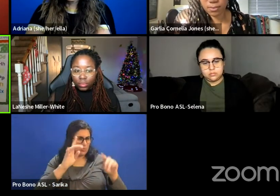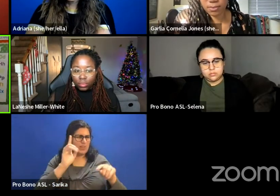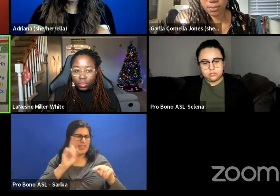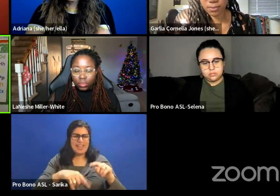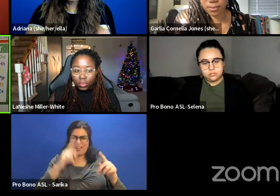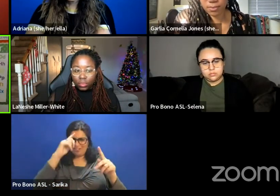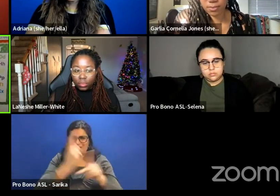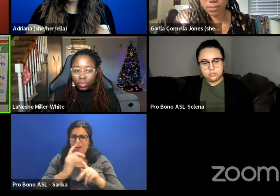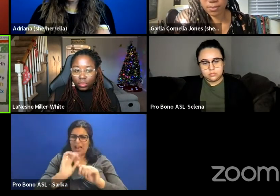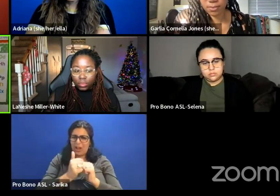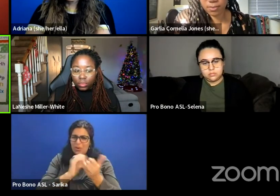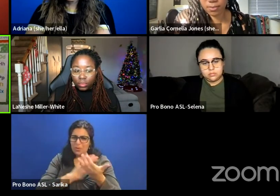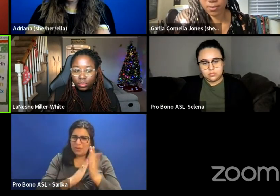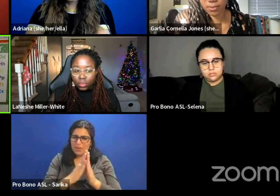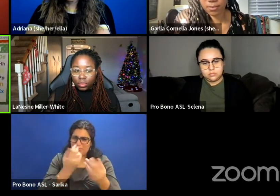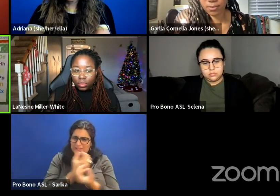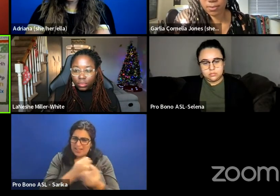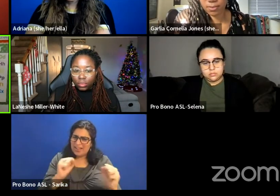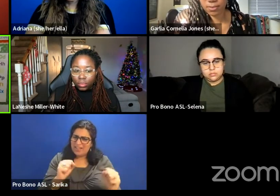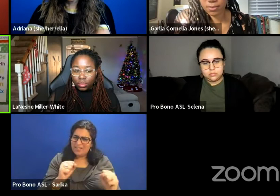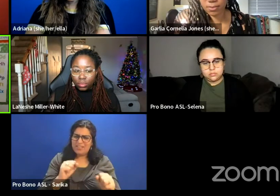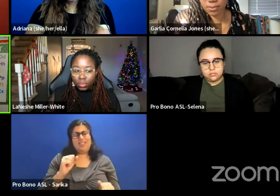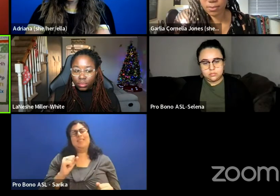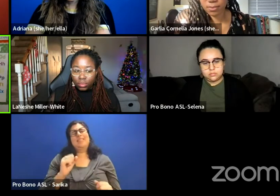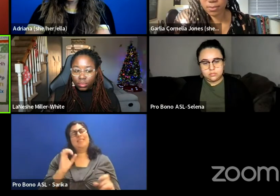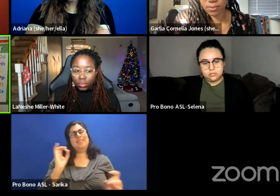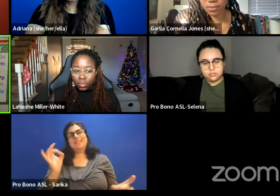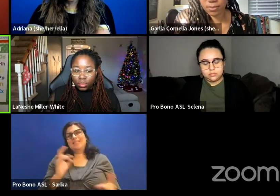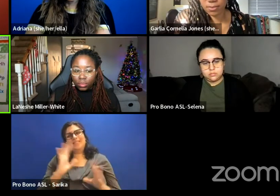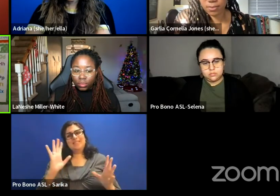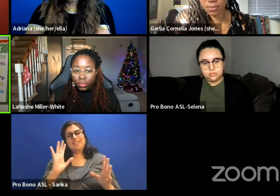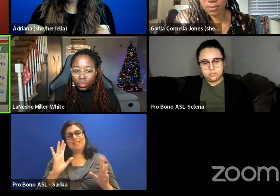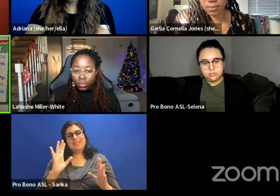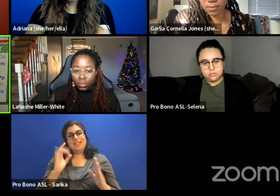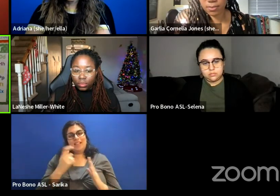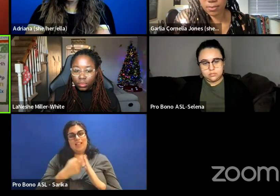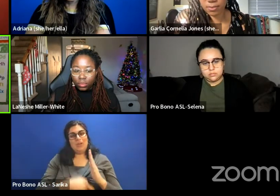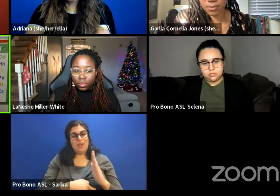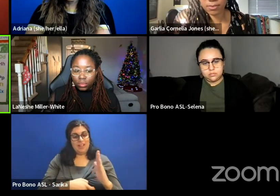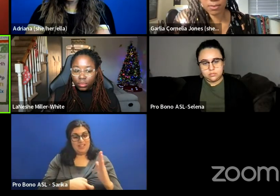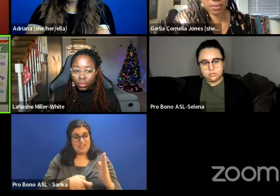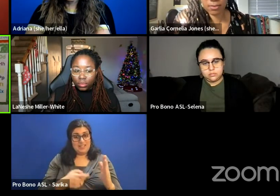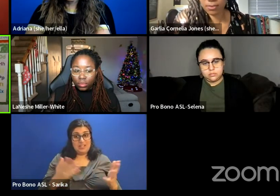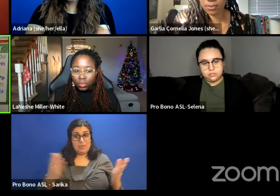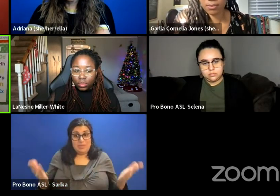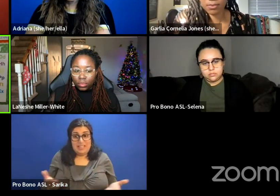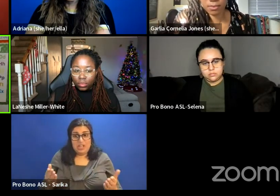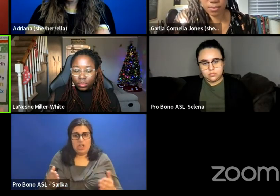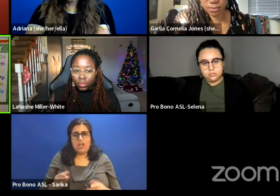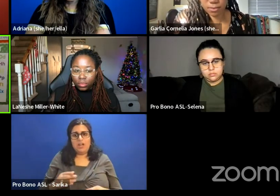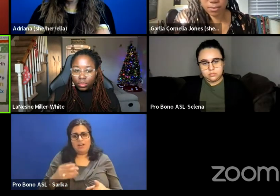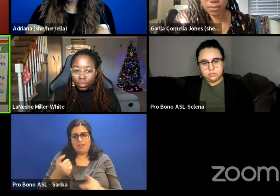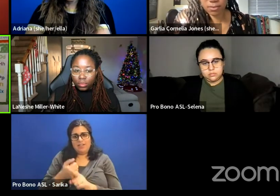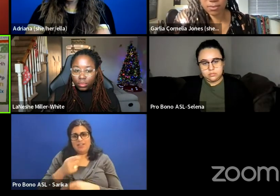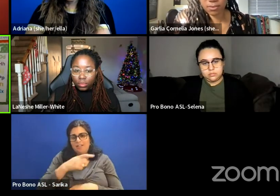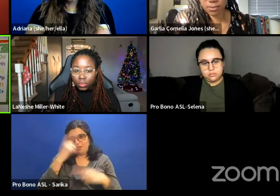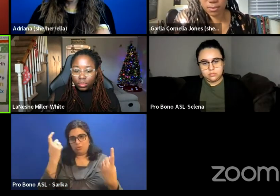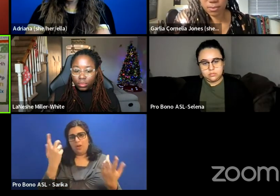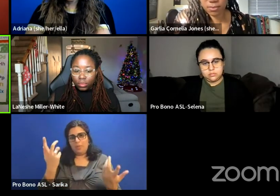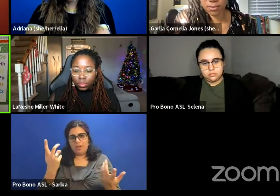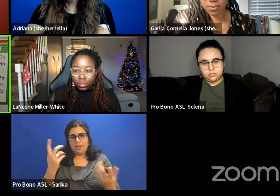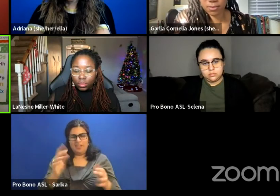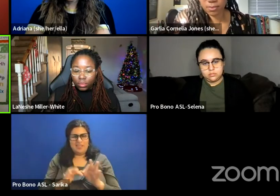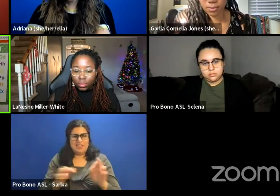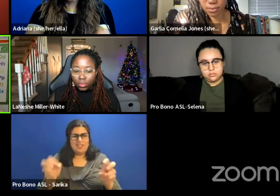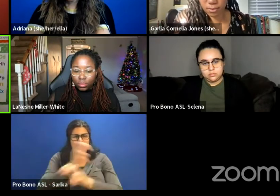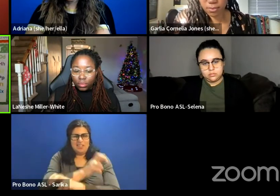that is a thing, and that we have to, that the price to be here is trauma. And so I had taken, like you, I had taken some